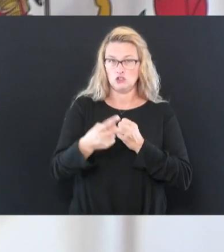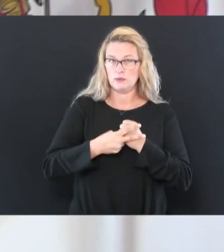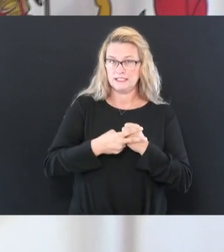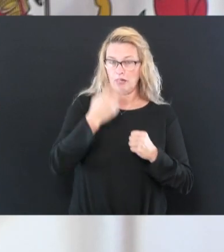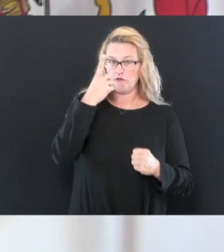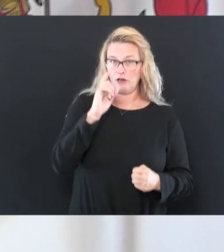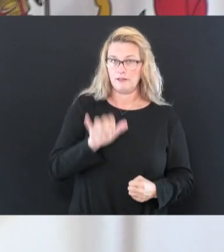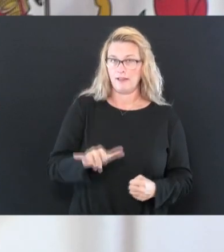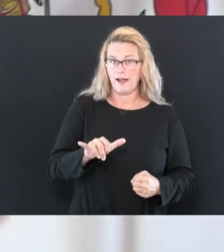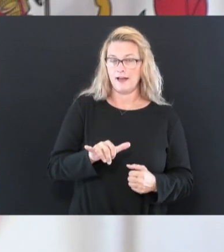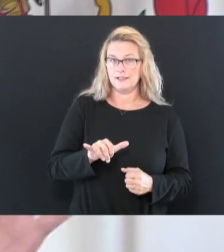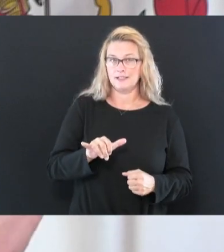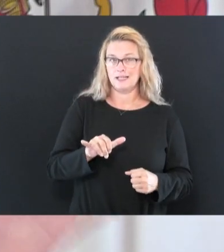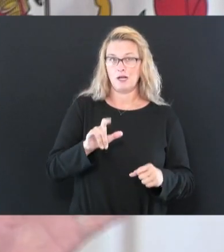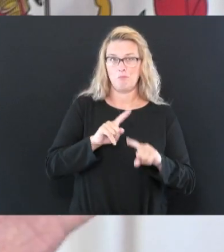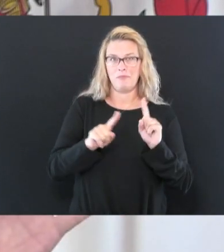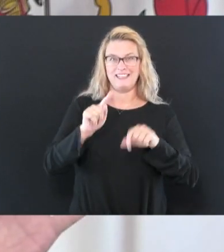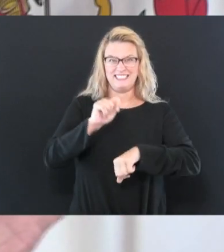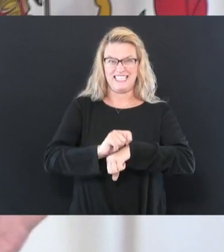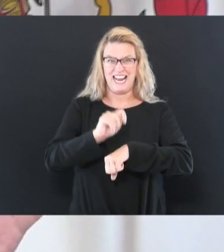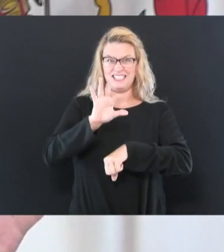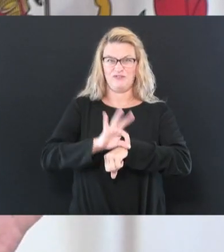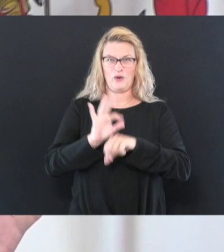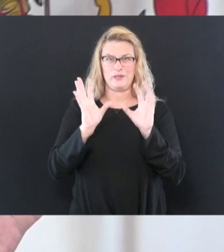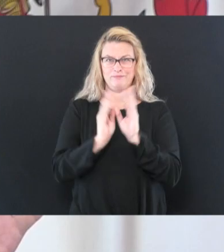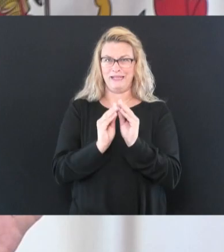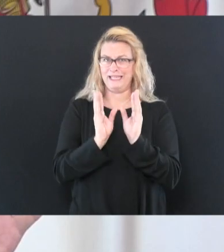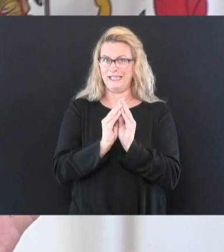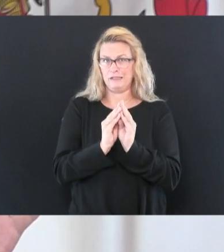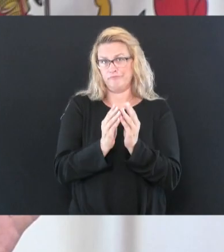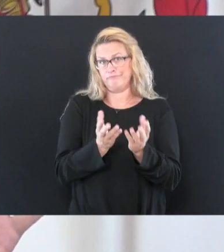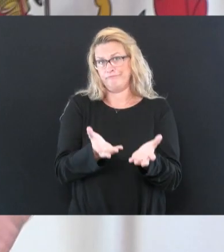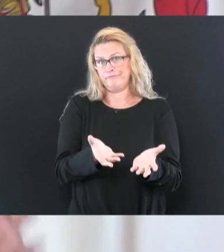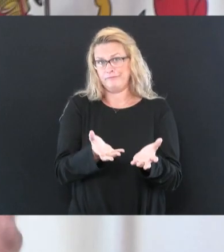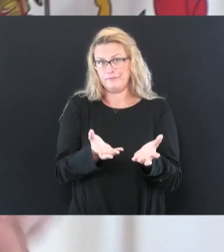as the task force meeting and everything,